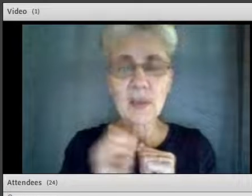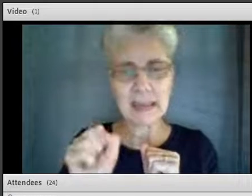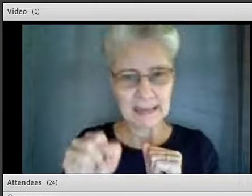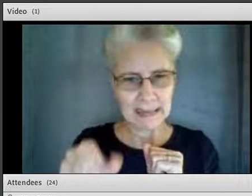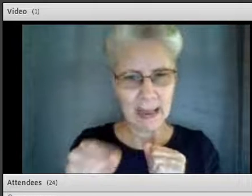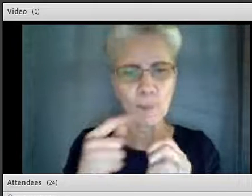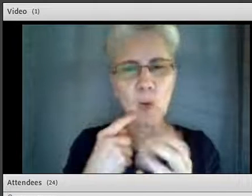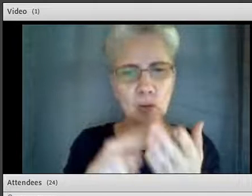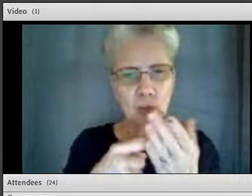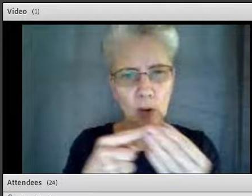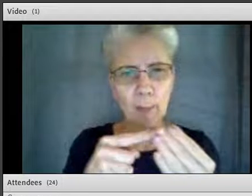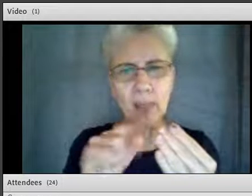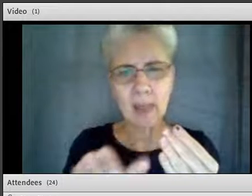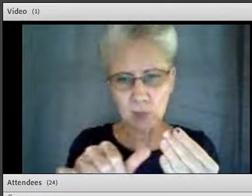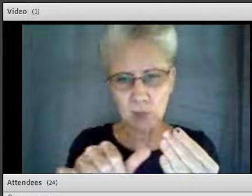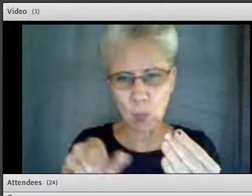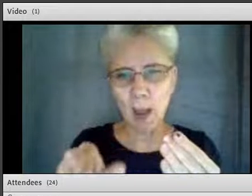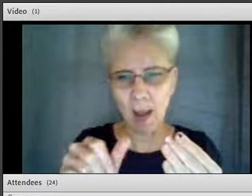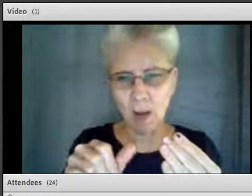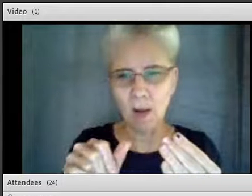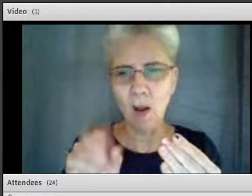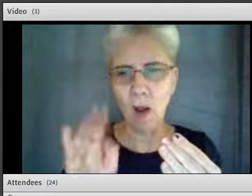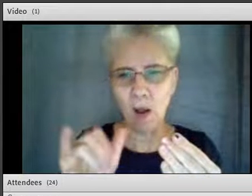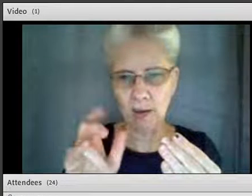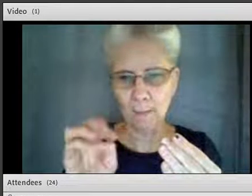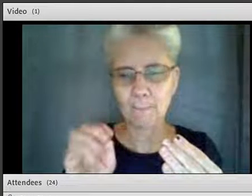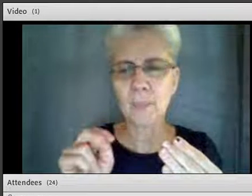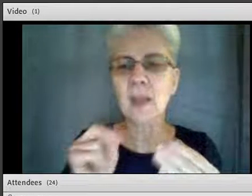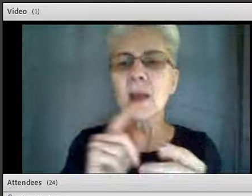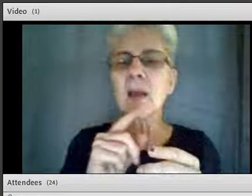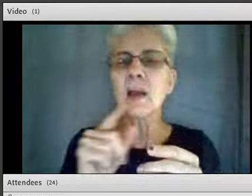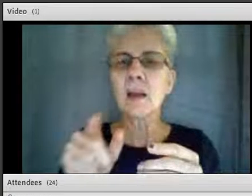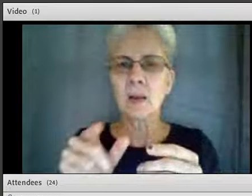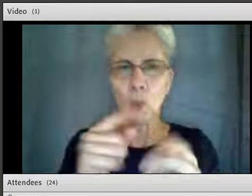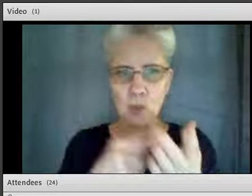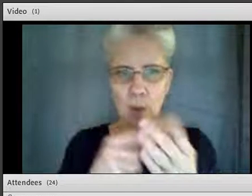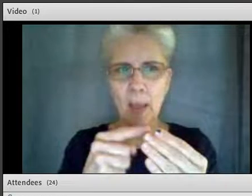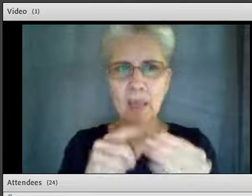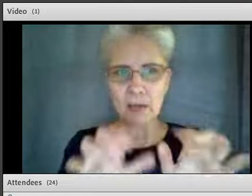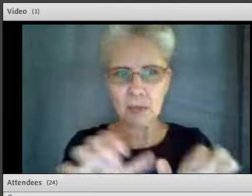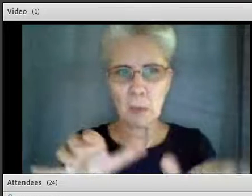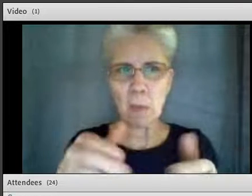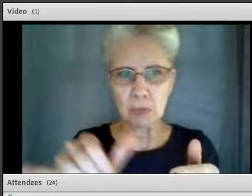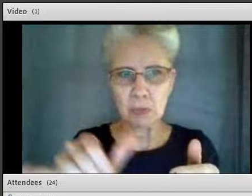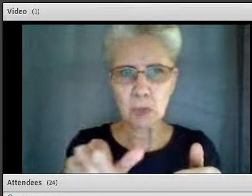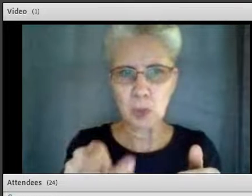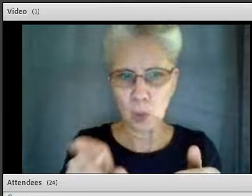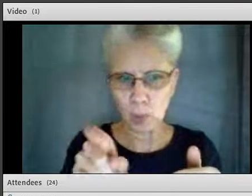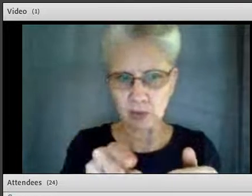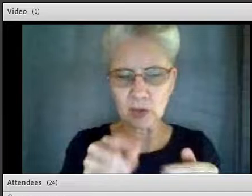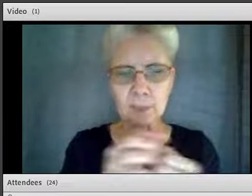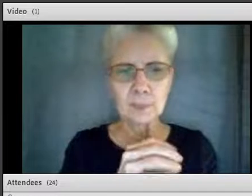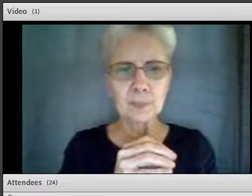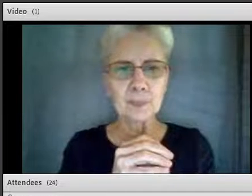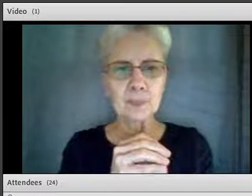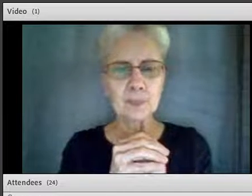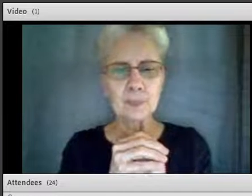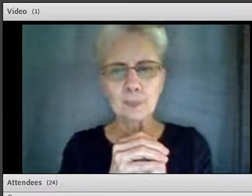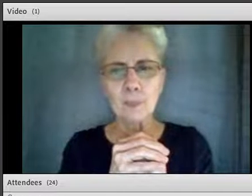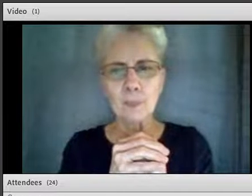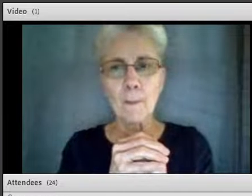in a second. So I'm going to let everybody type something. What